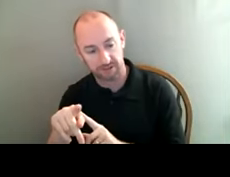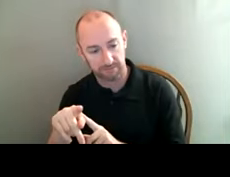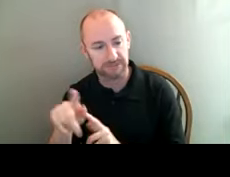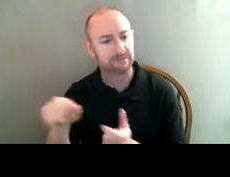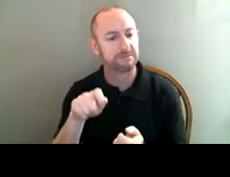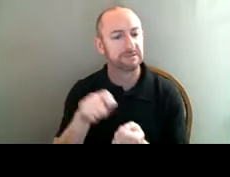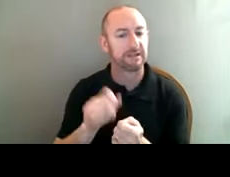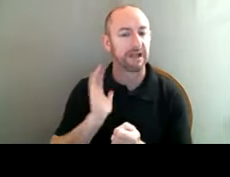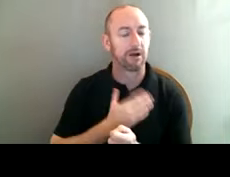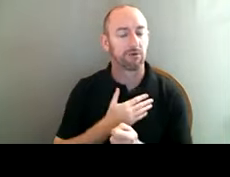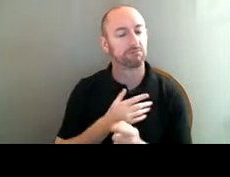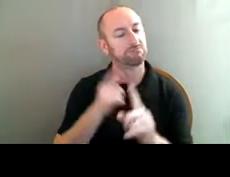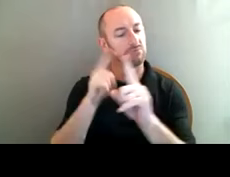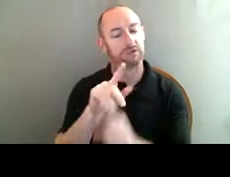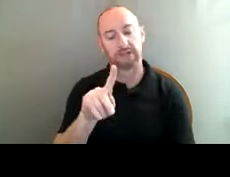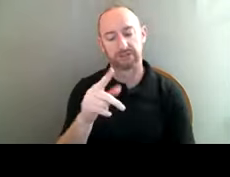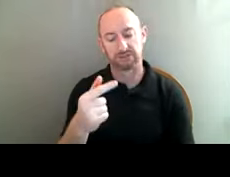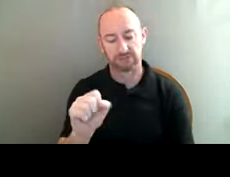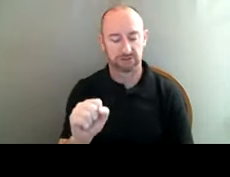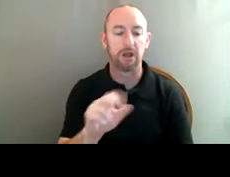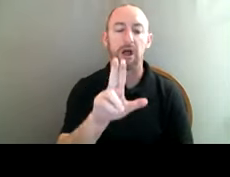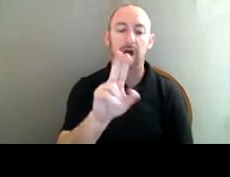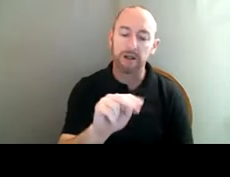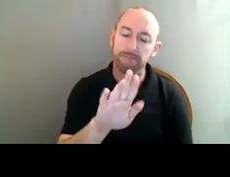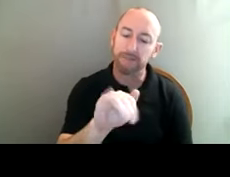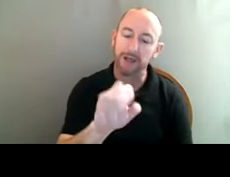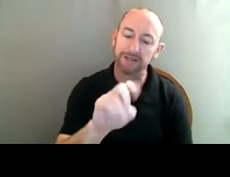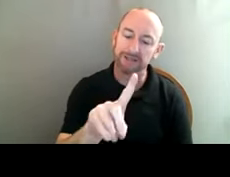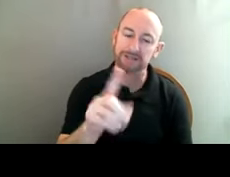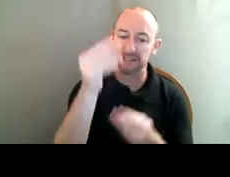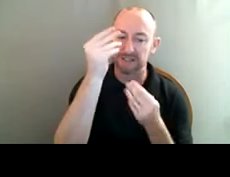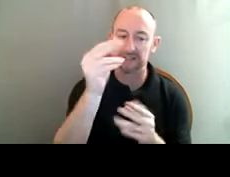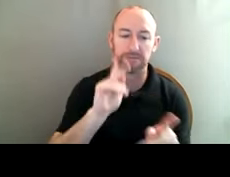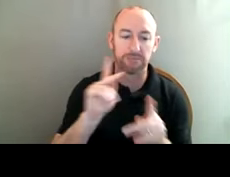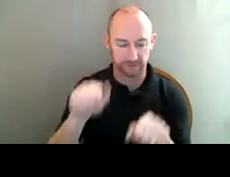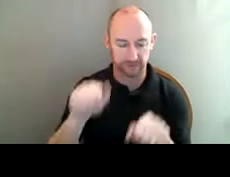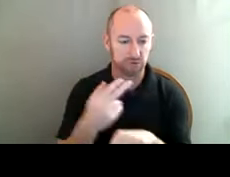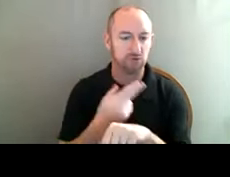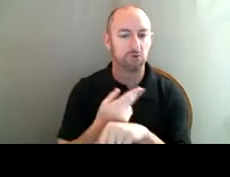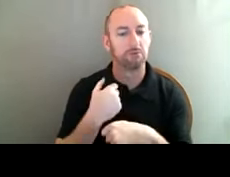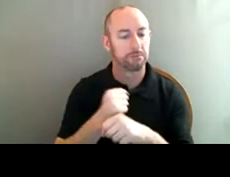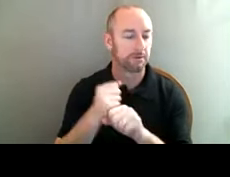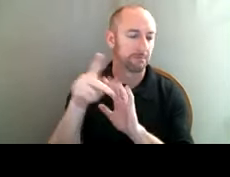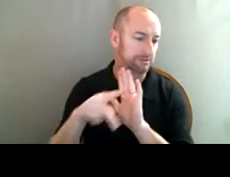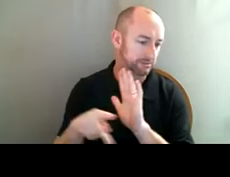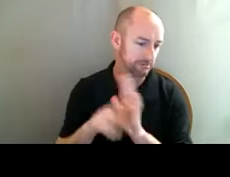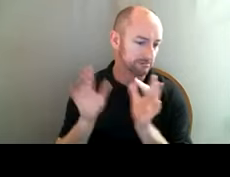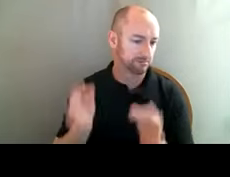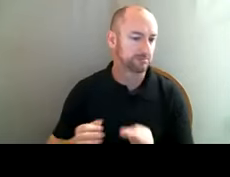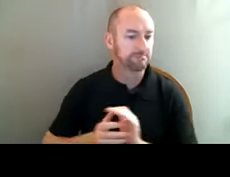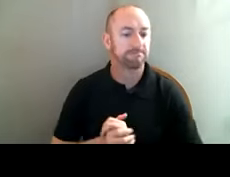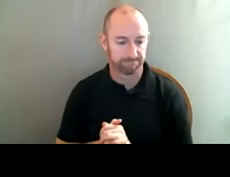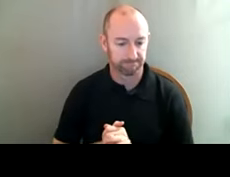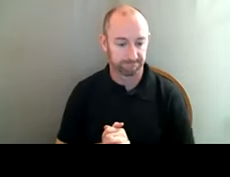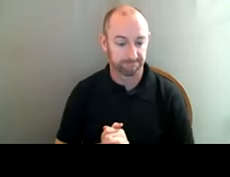at KGS to provide unbiased data that people can rely on to make policy-based decisions. So with